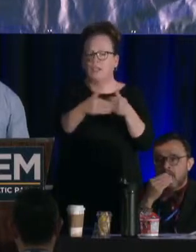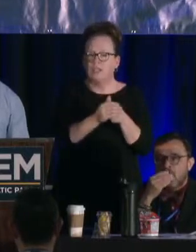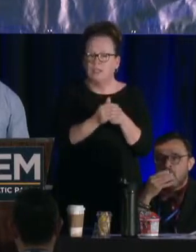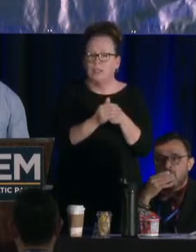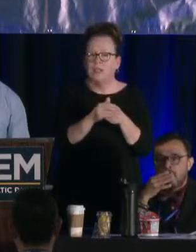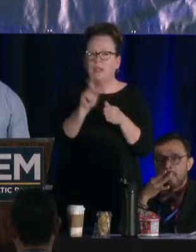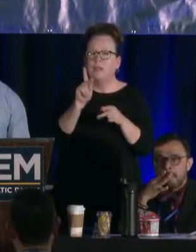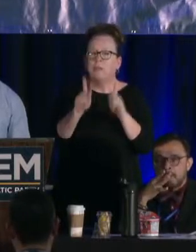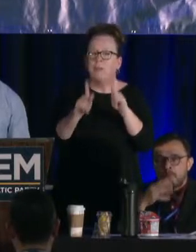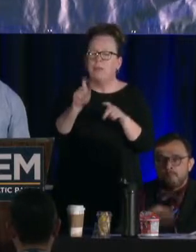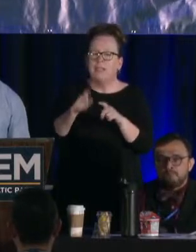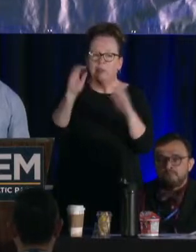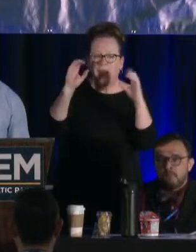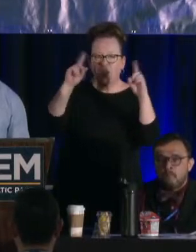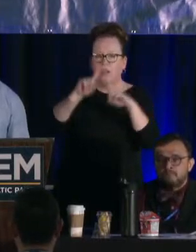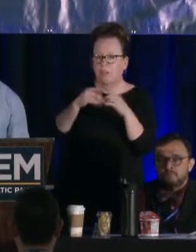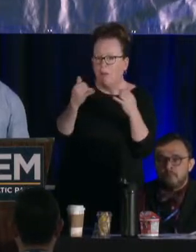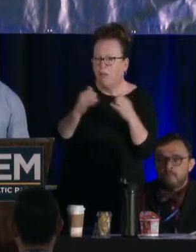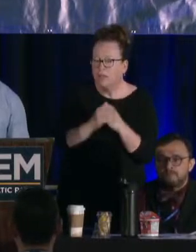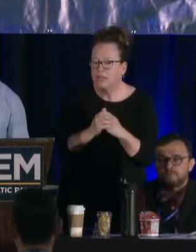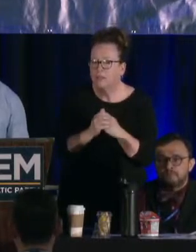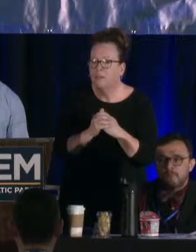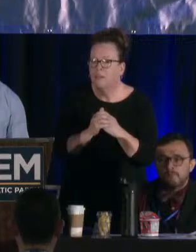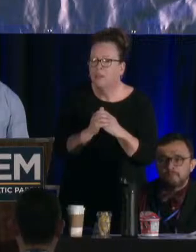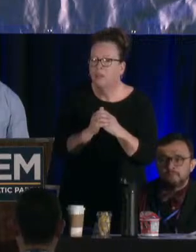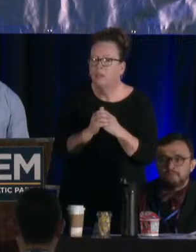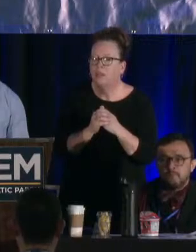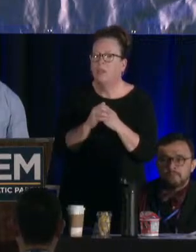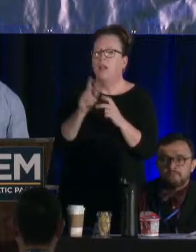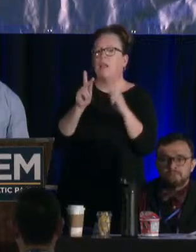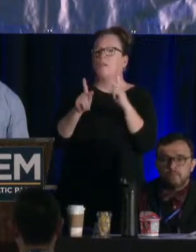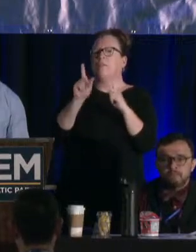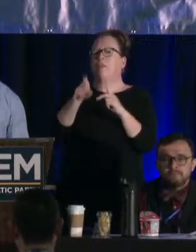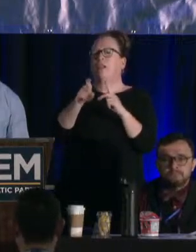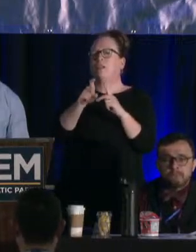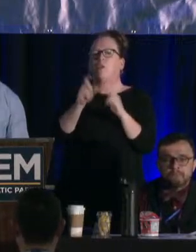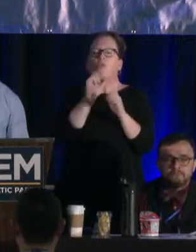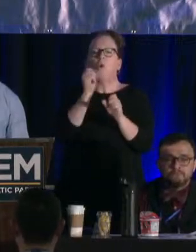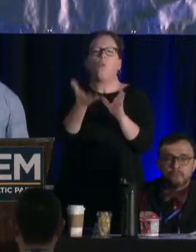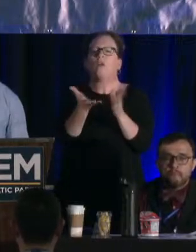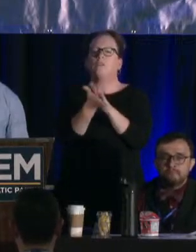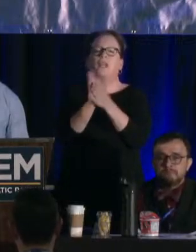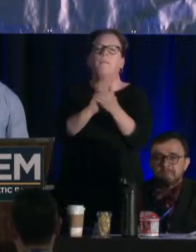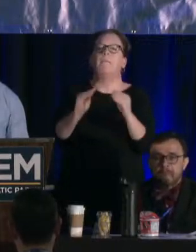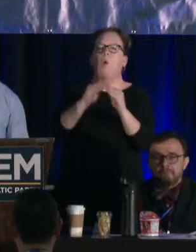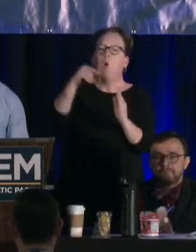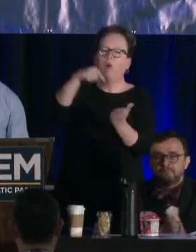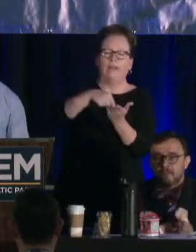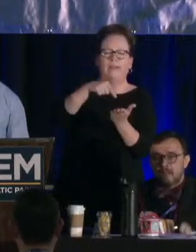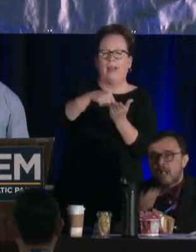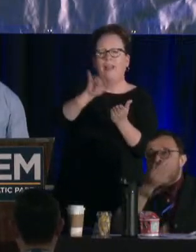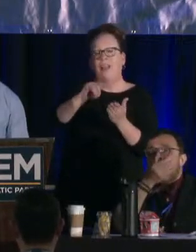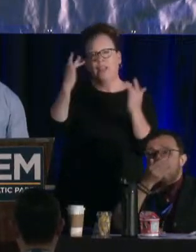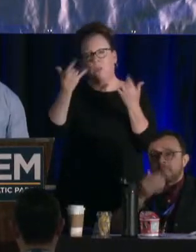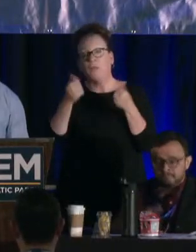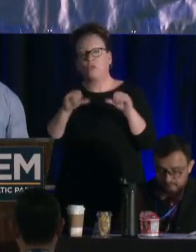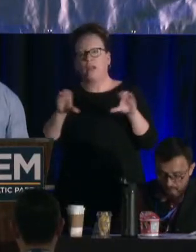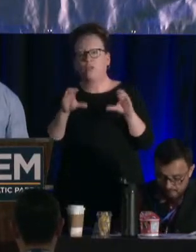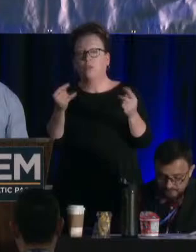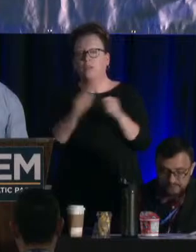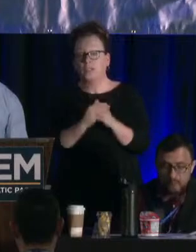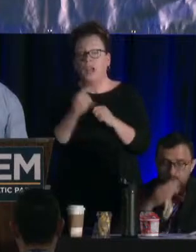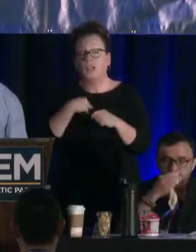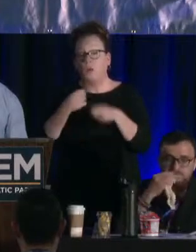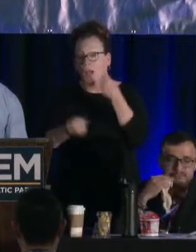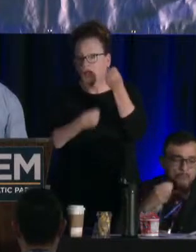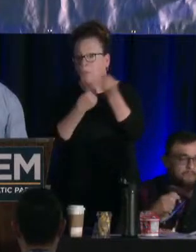type of stuff and take out more credit cards and put themselves more in debt. That's why we're trying to do this, and that's why I